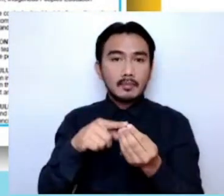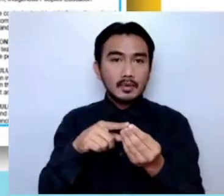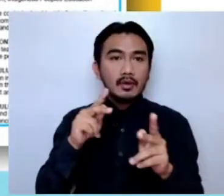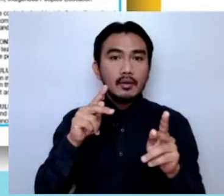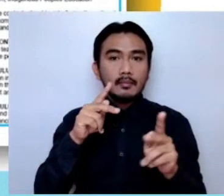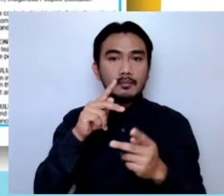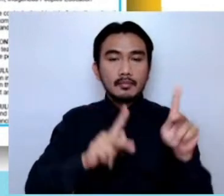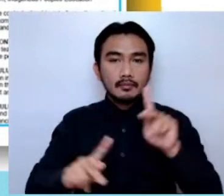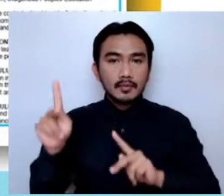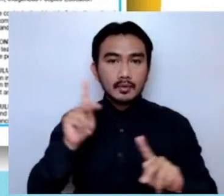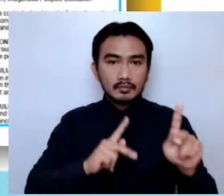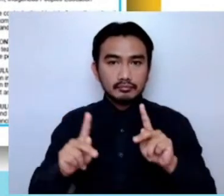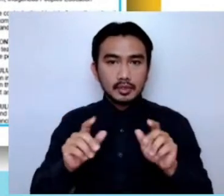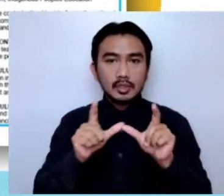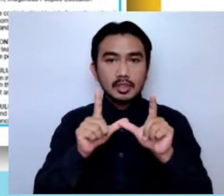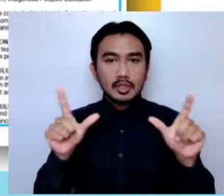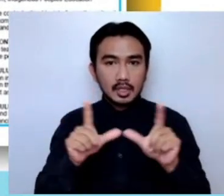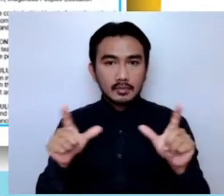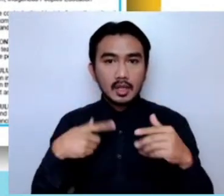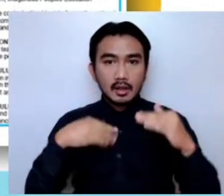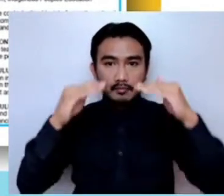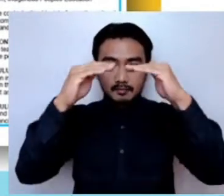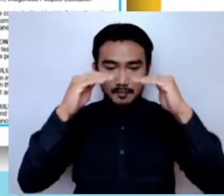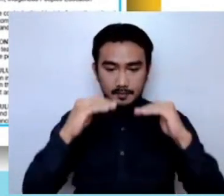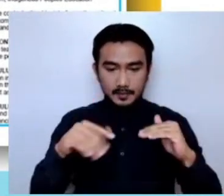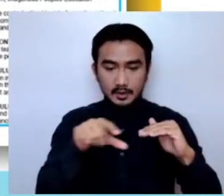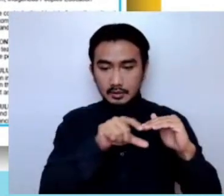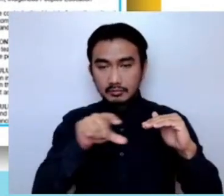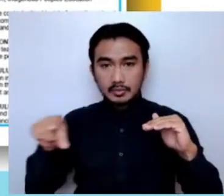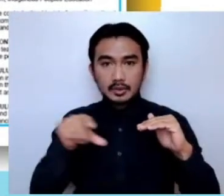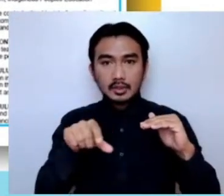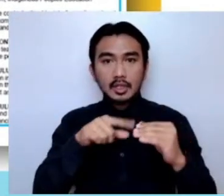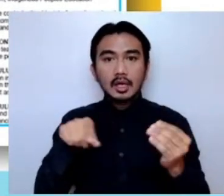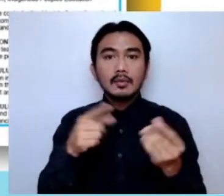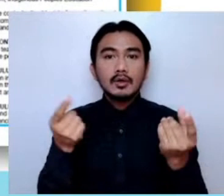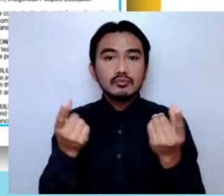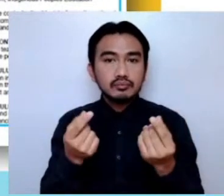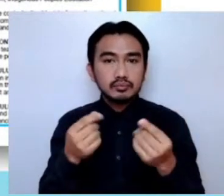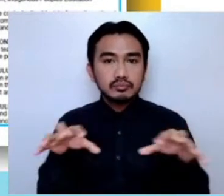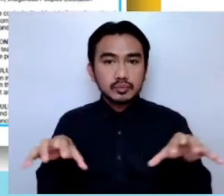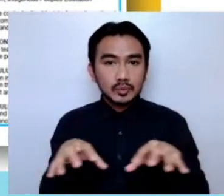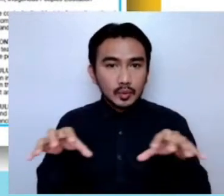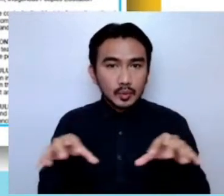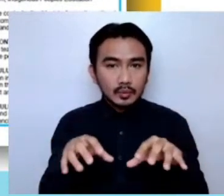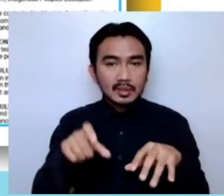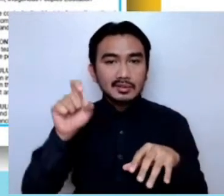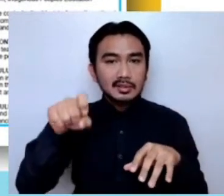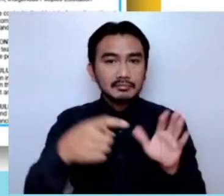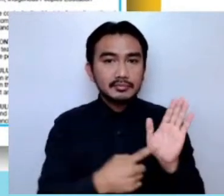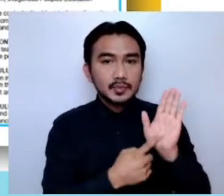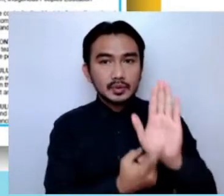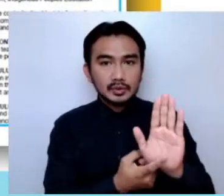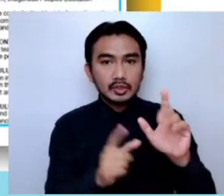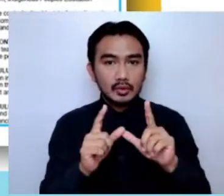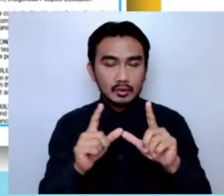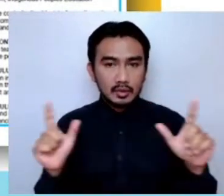Below those levels are the features of practice or the sample scenarios in which teachers will demonstrate a certain level of performance